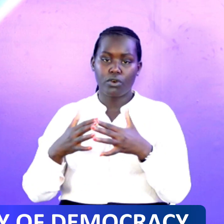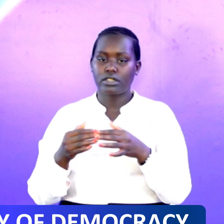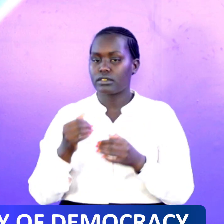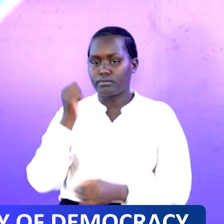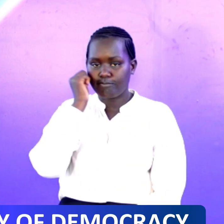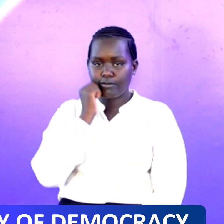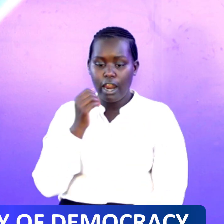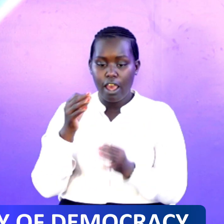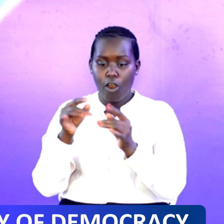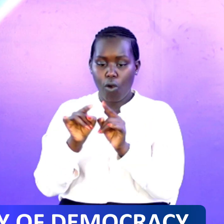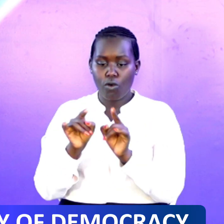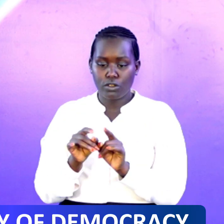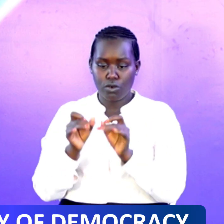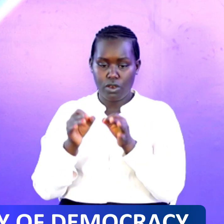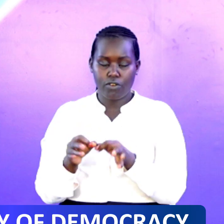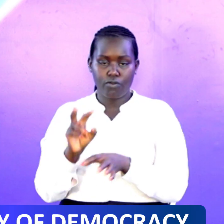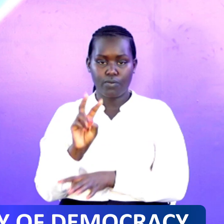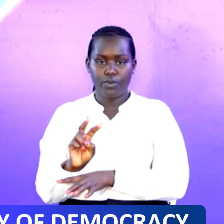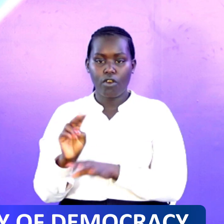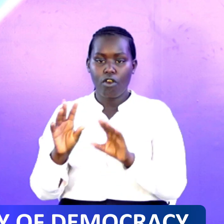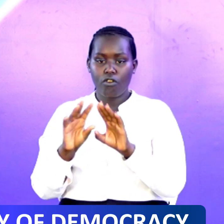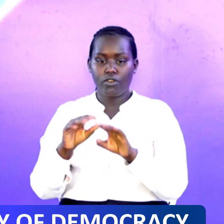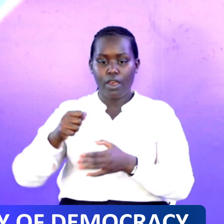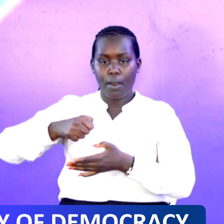also, if you look at it, the budget for IBC,